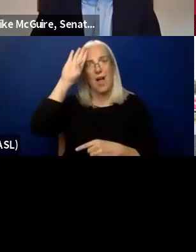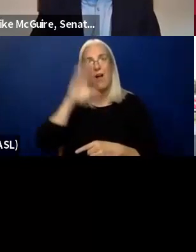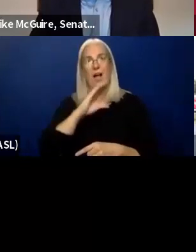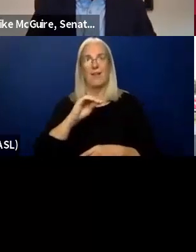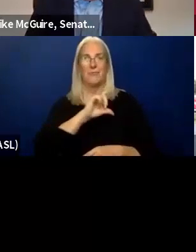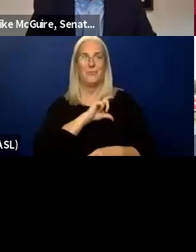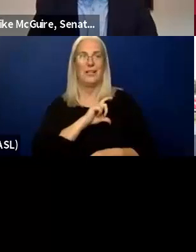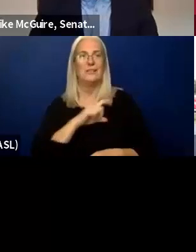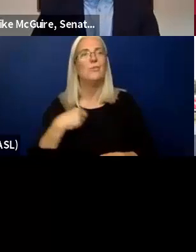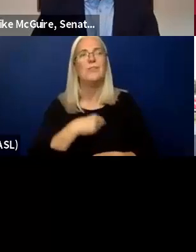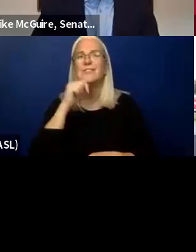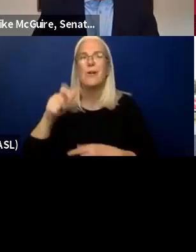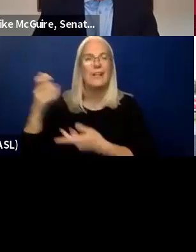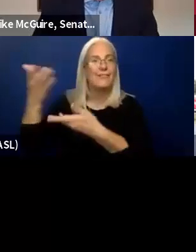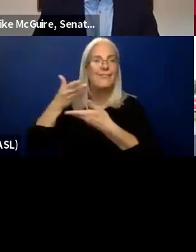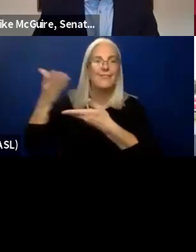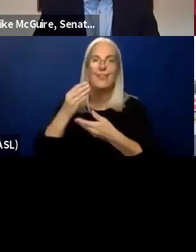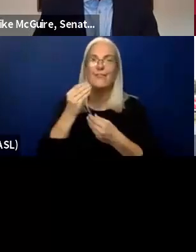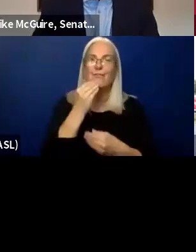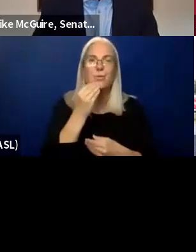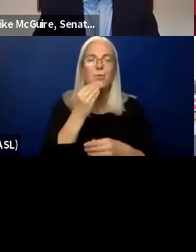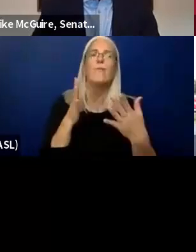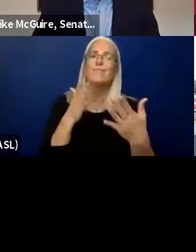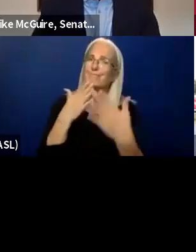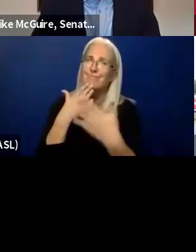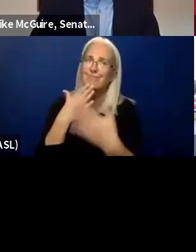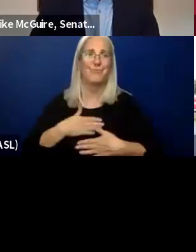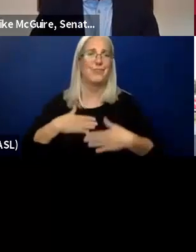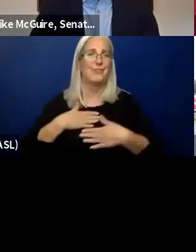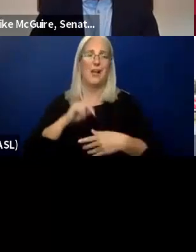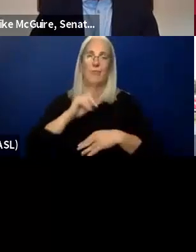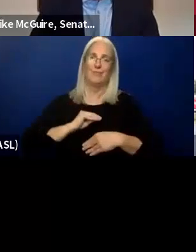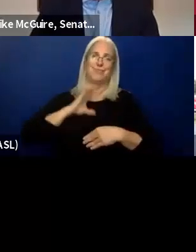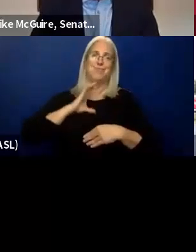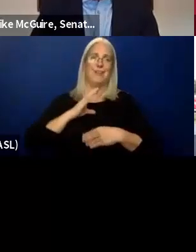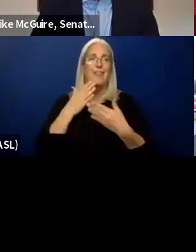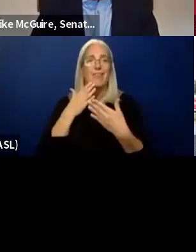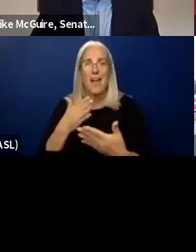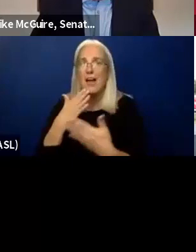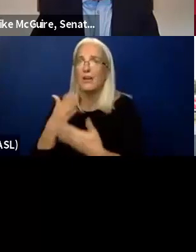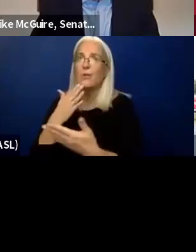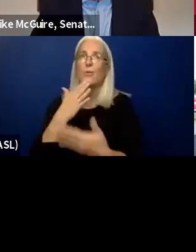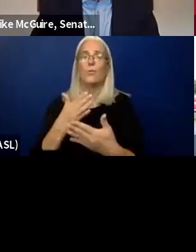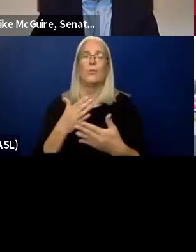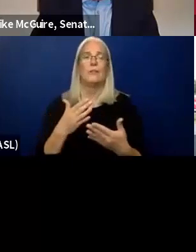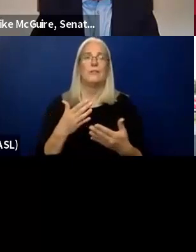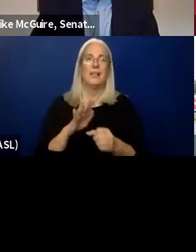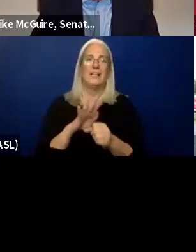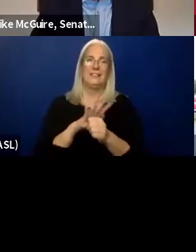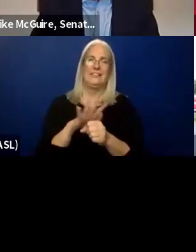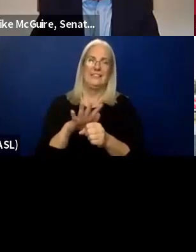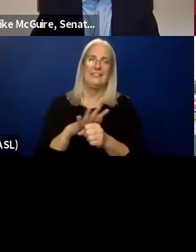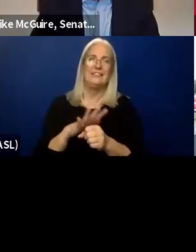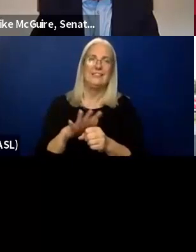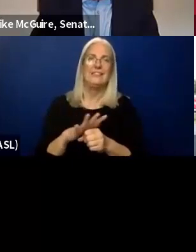The words of encouragement mean more than anything to us. We're eternally grateful for the support, and just want to get that out there, that we appreciate the support.